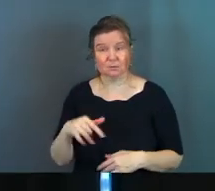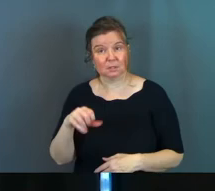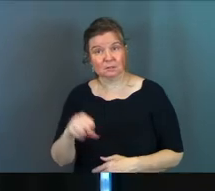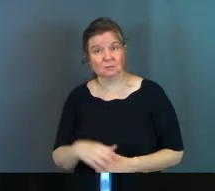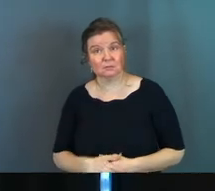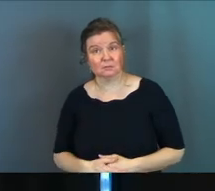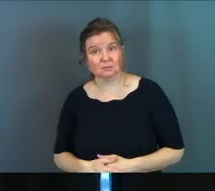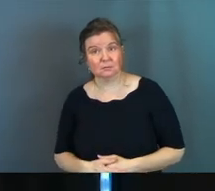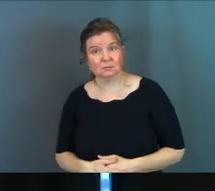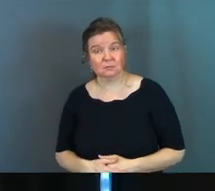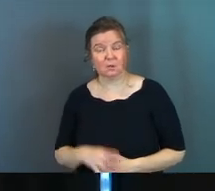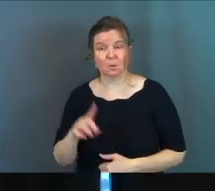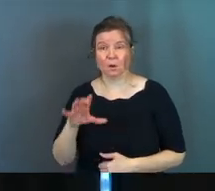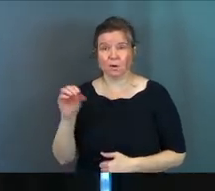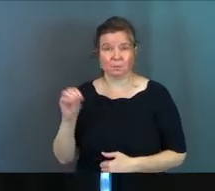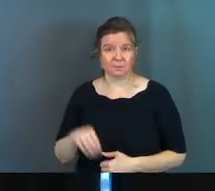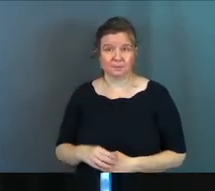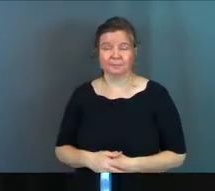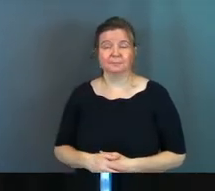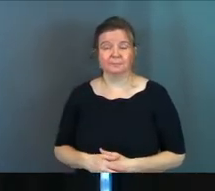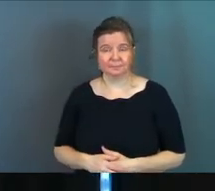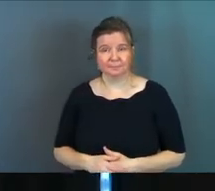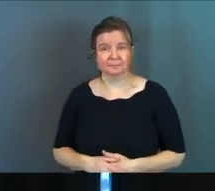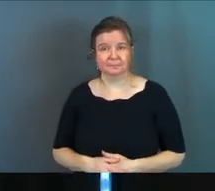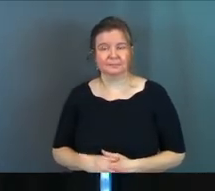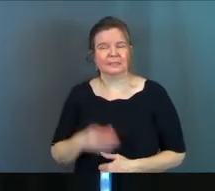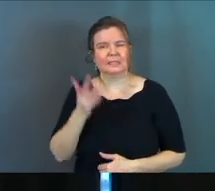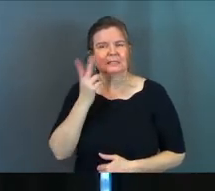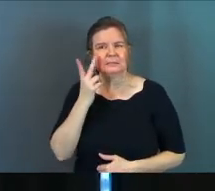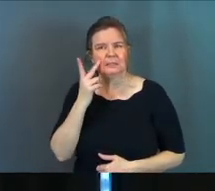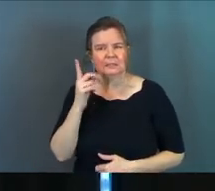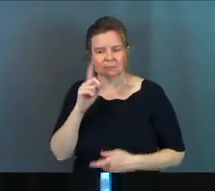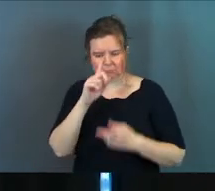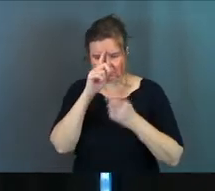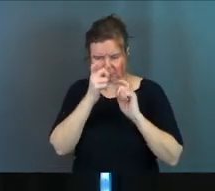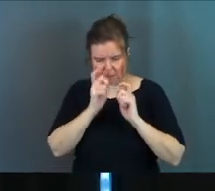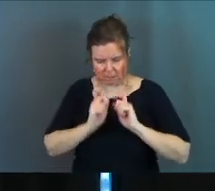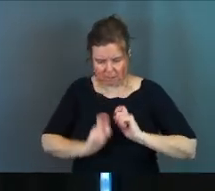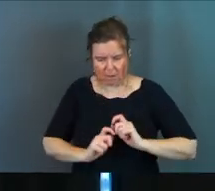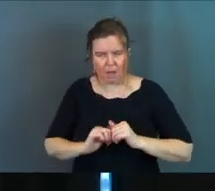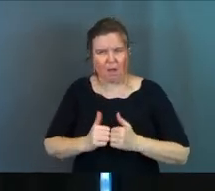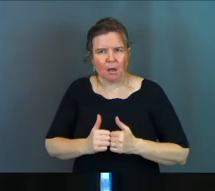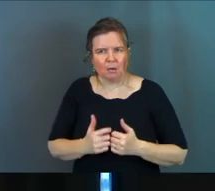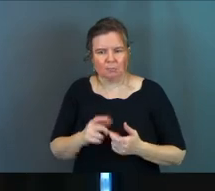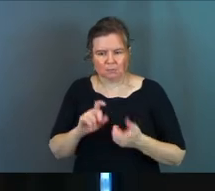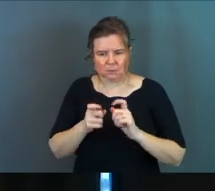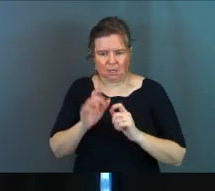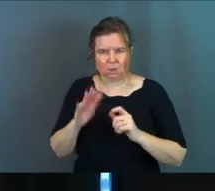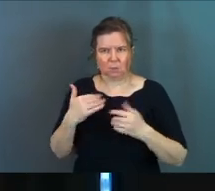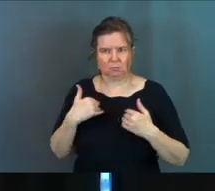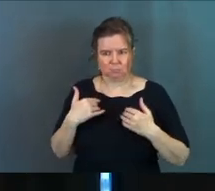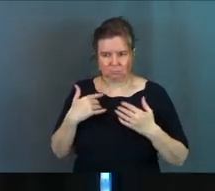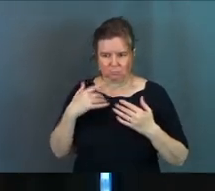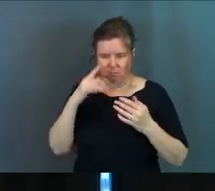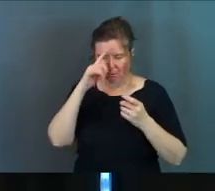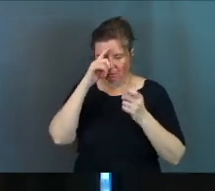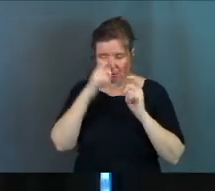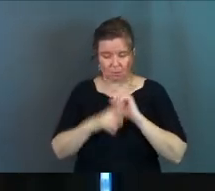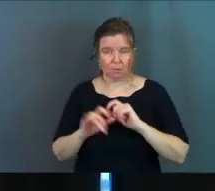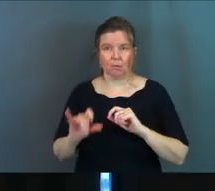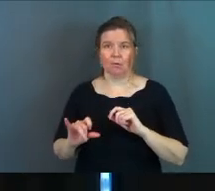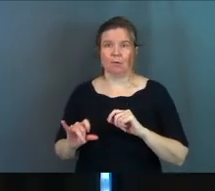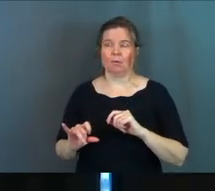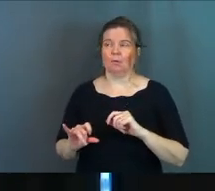Yes. 100%. And see what it does to you. See how it changes you from the ground